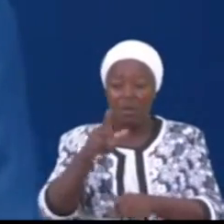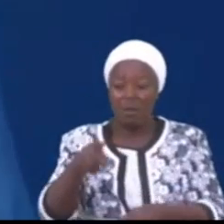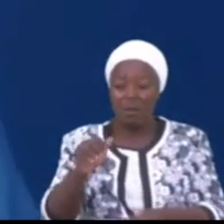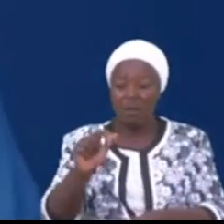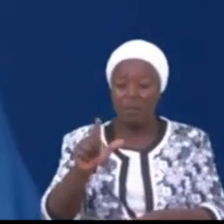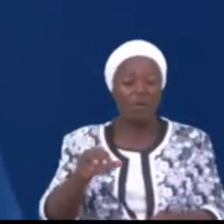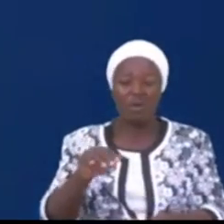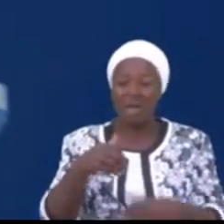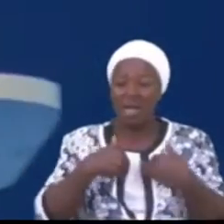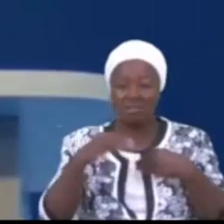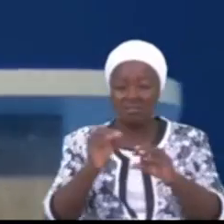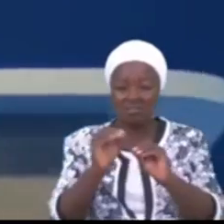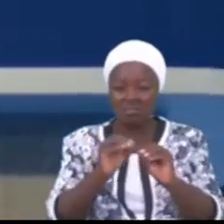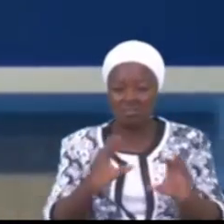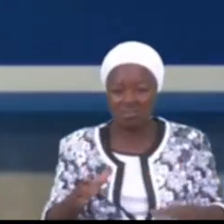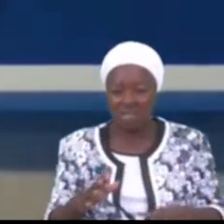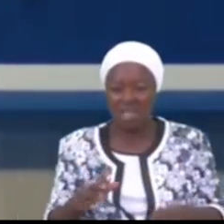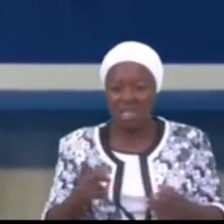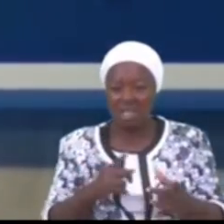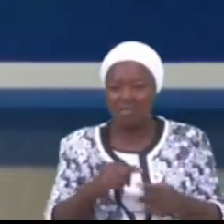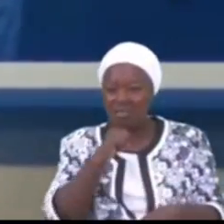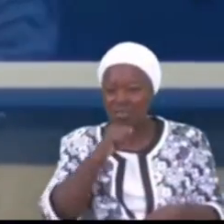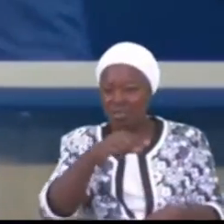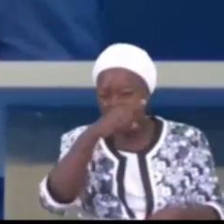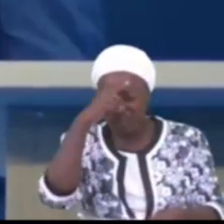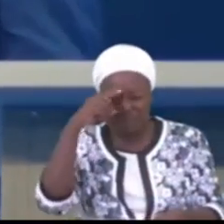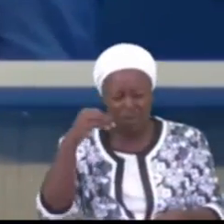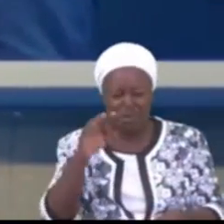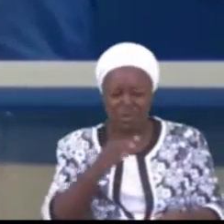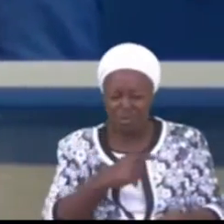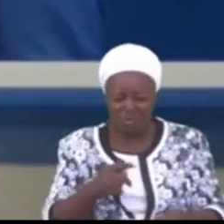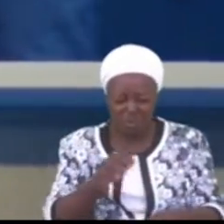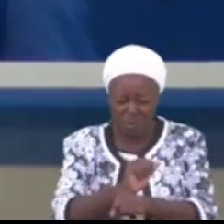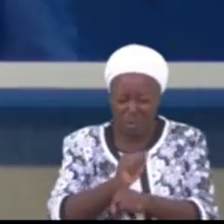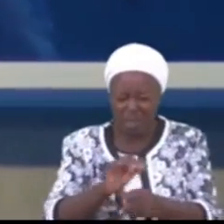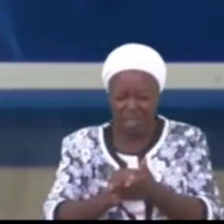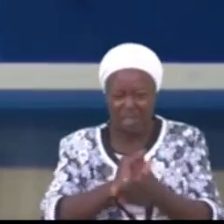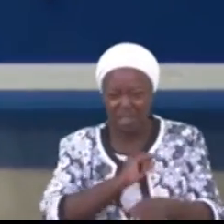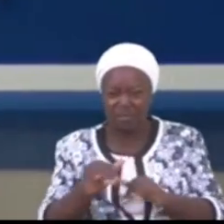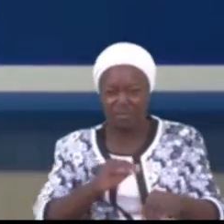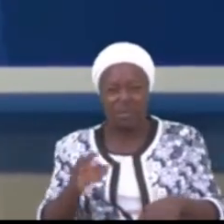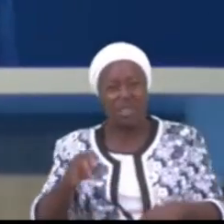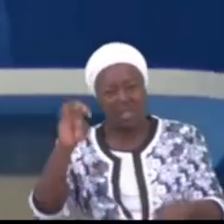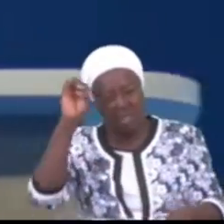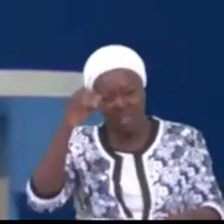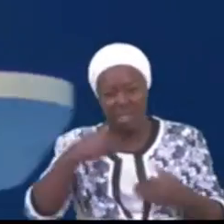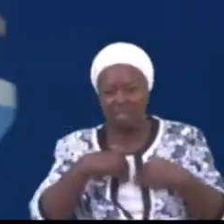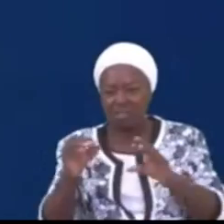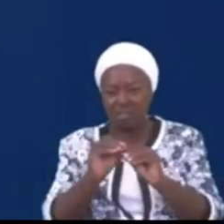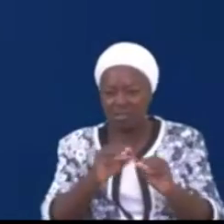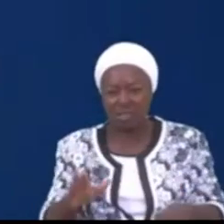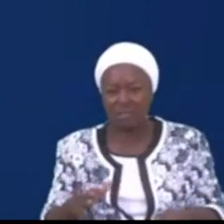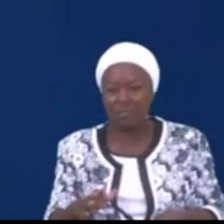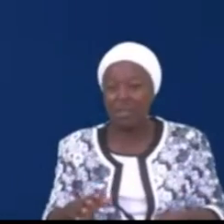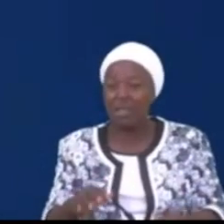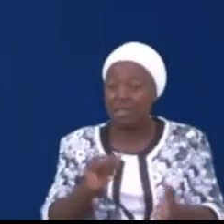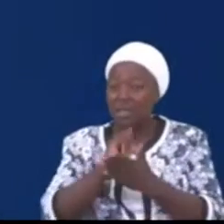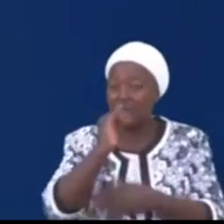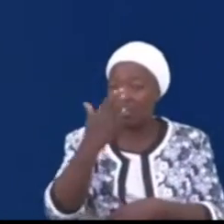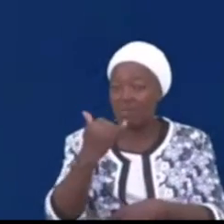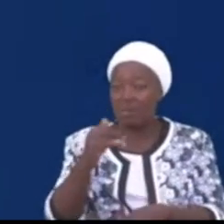his serving the Lord faithfully. He had none. That's why he said